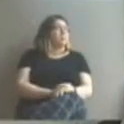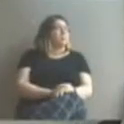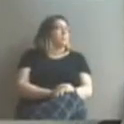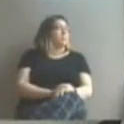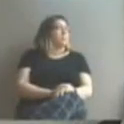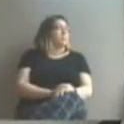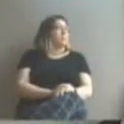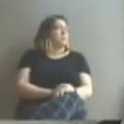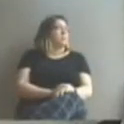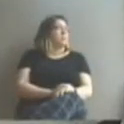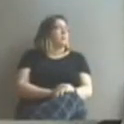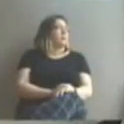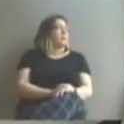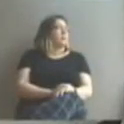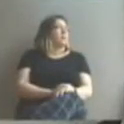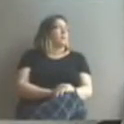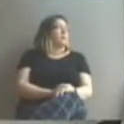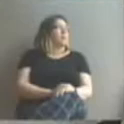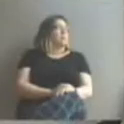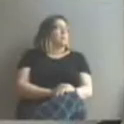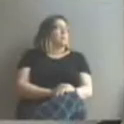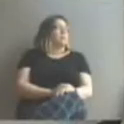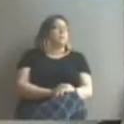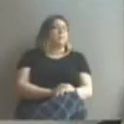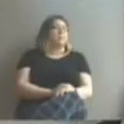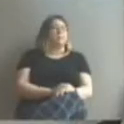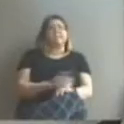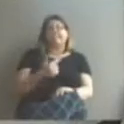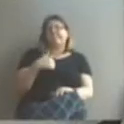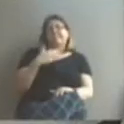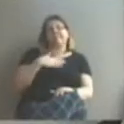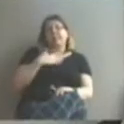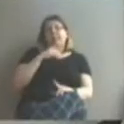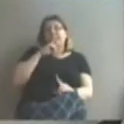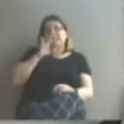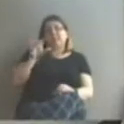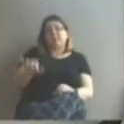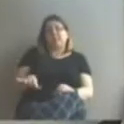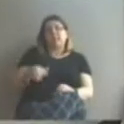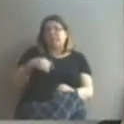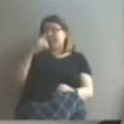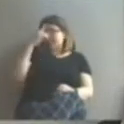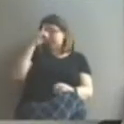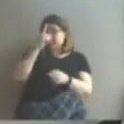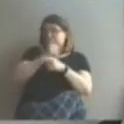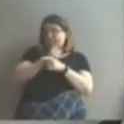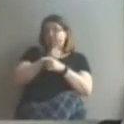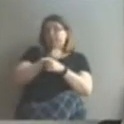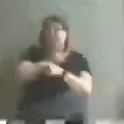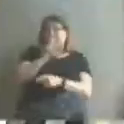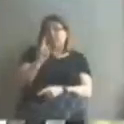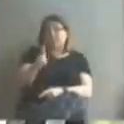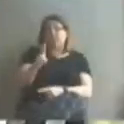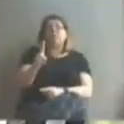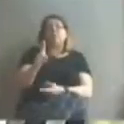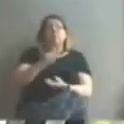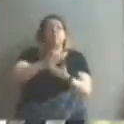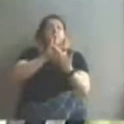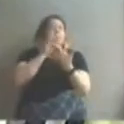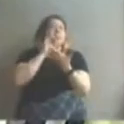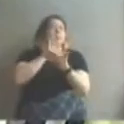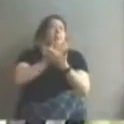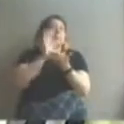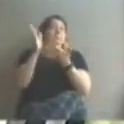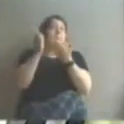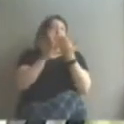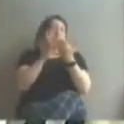Duncan? Dr. Herring. I'd be glad to answer that, and I think that is the right question. And the approach for academic